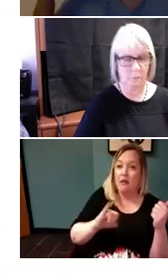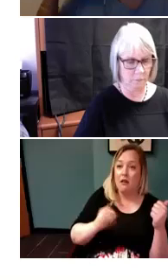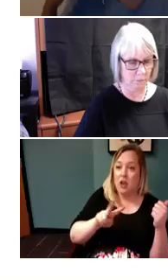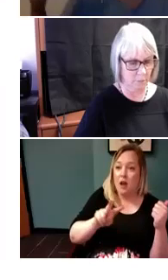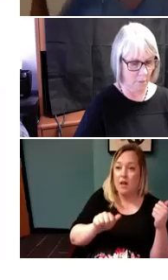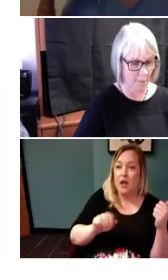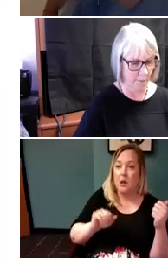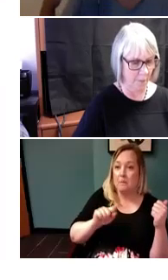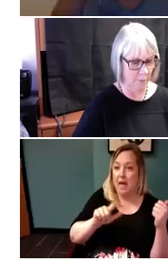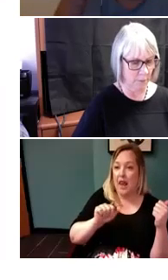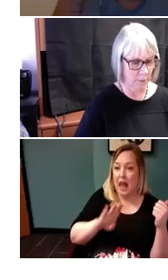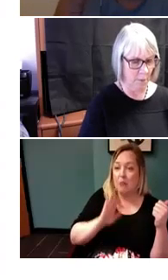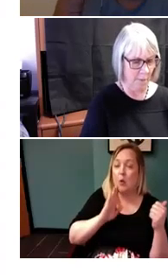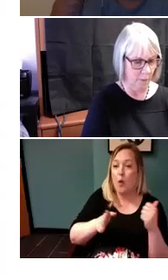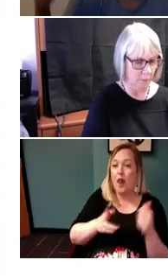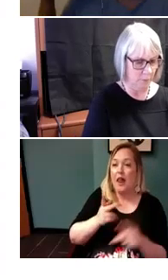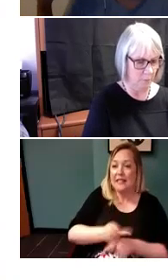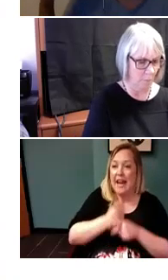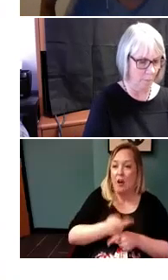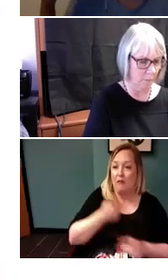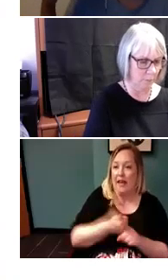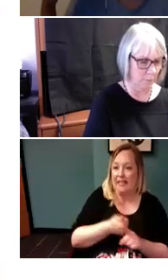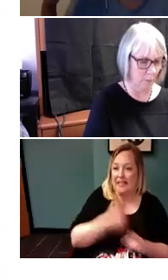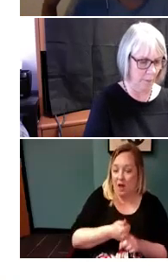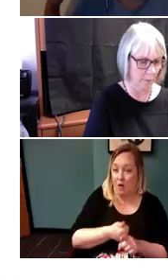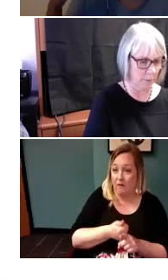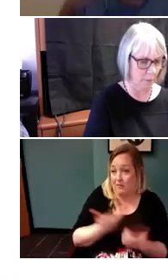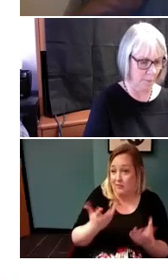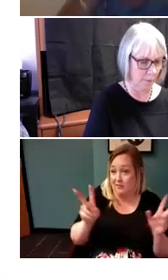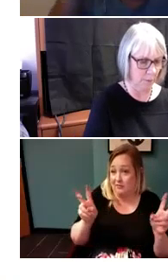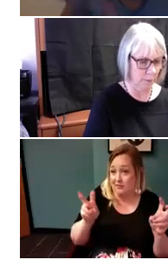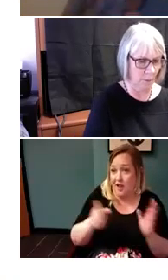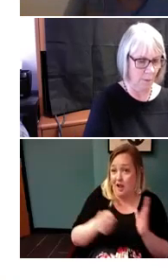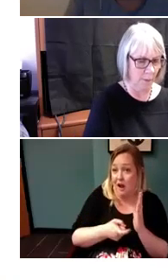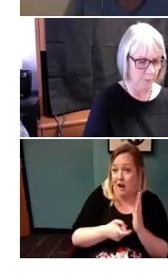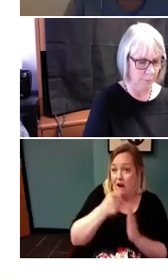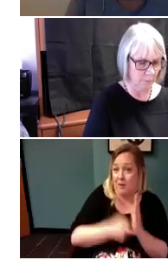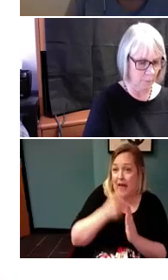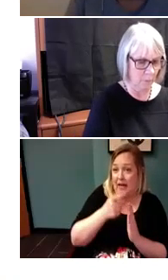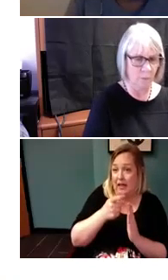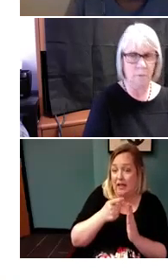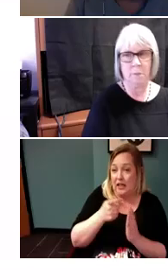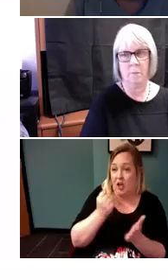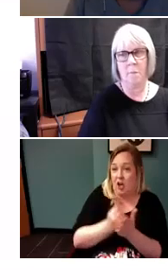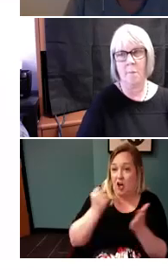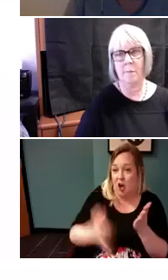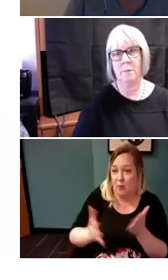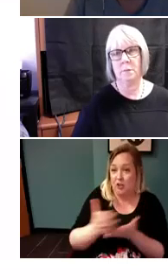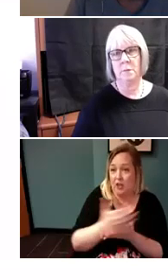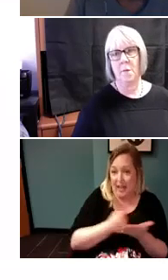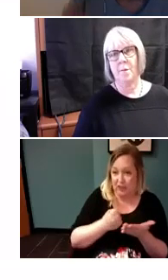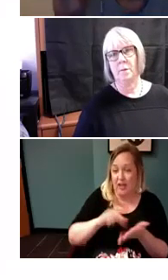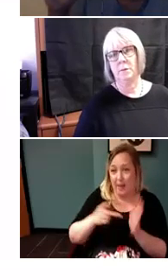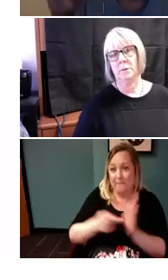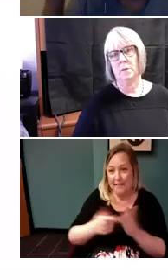when we say automatic garbage collection. Automatic garbage collection is essentially this particular background facility where